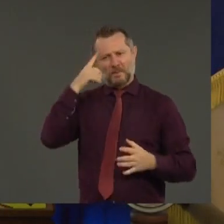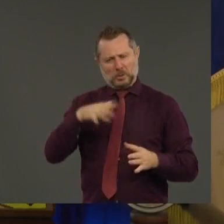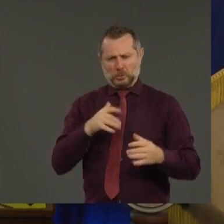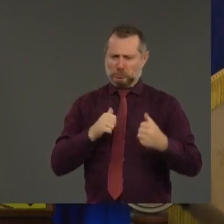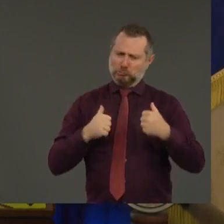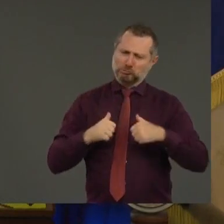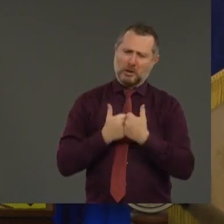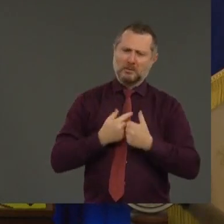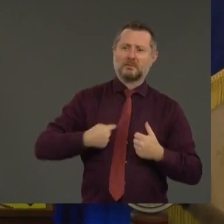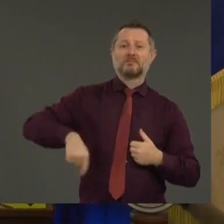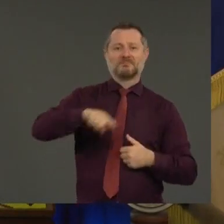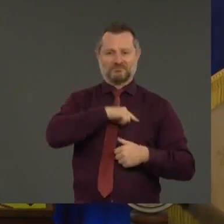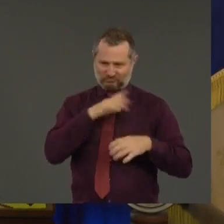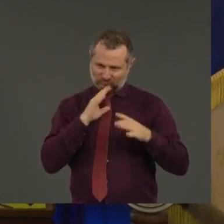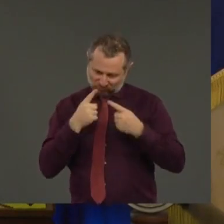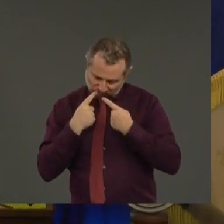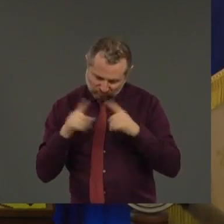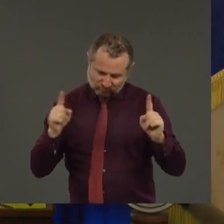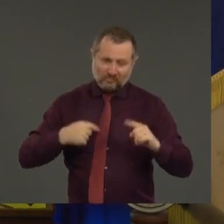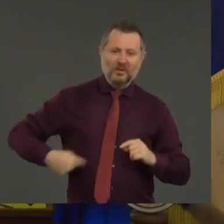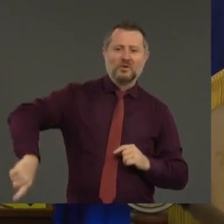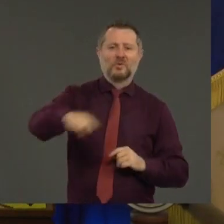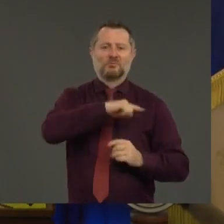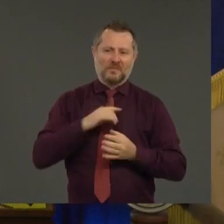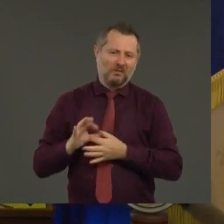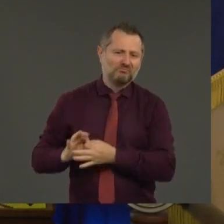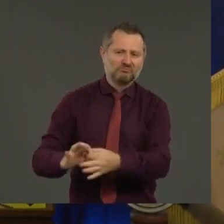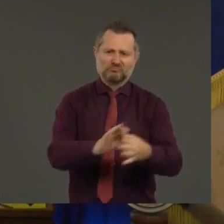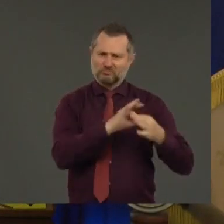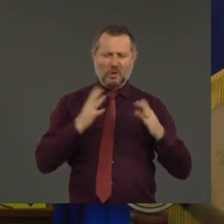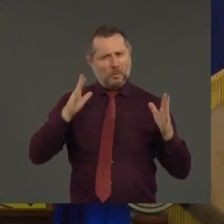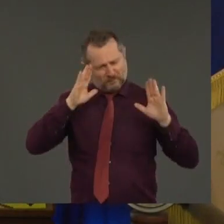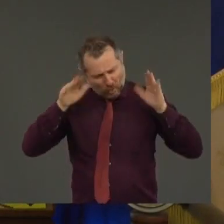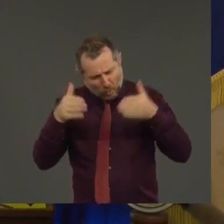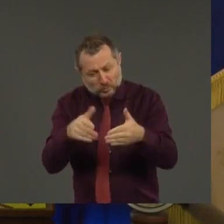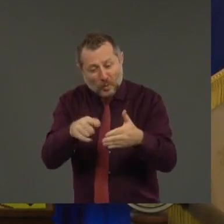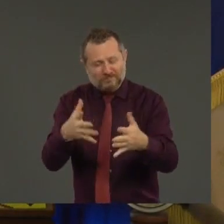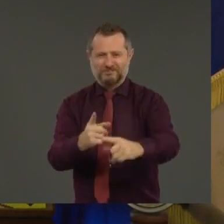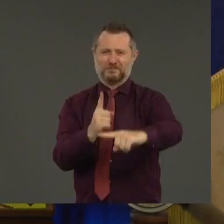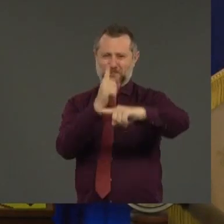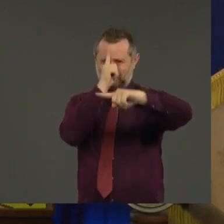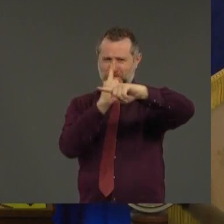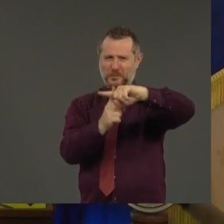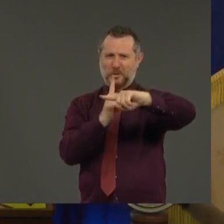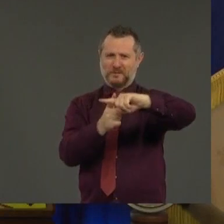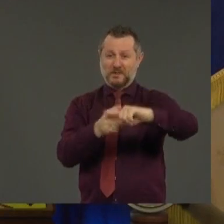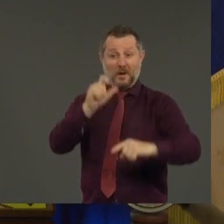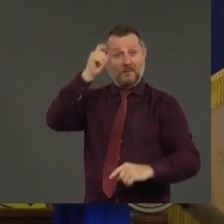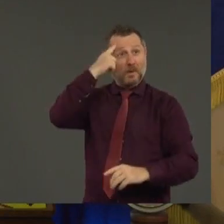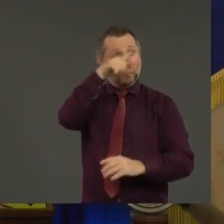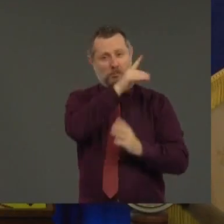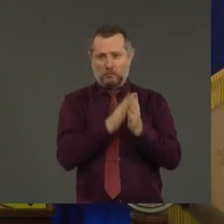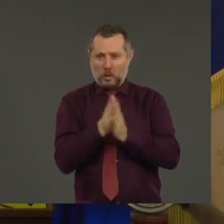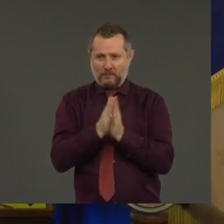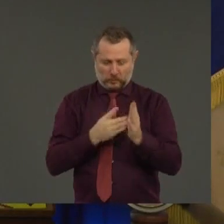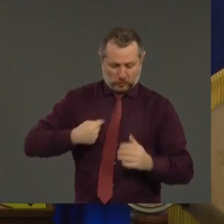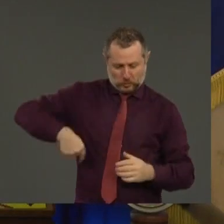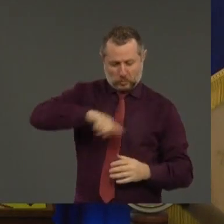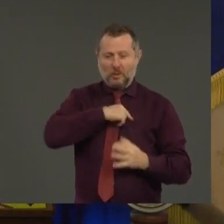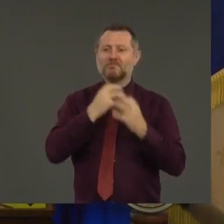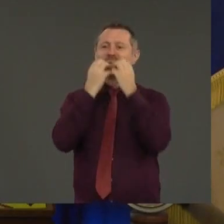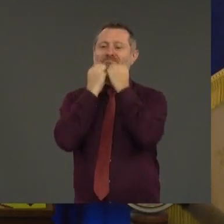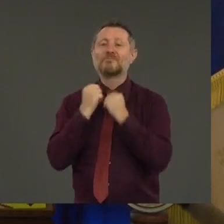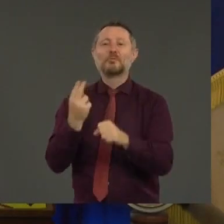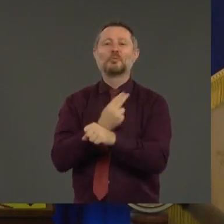higher and speak to our better angels? Why can't it motivate us by love rather than hate?